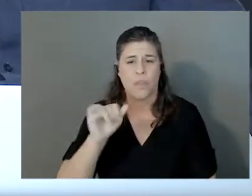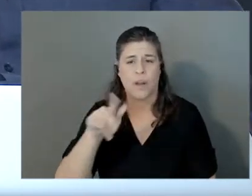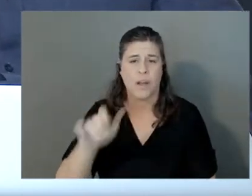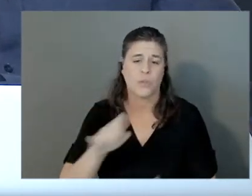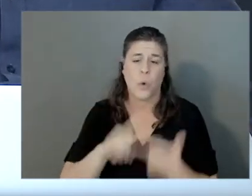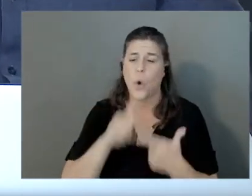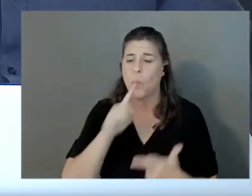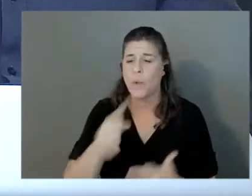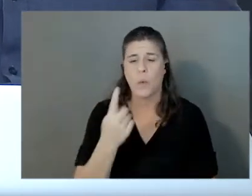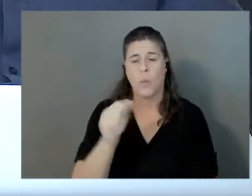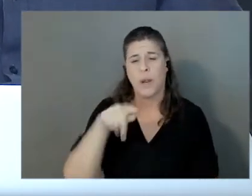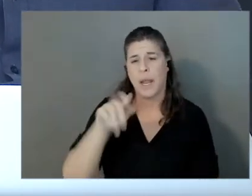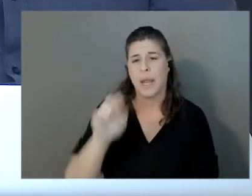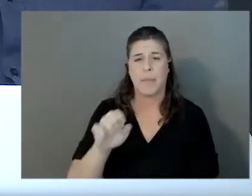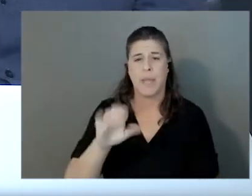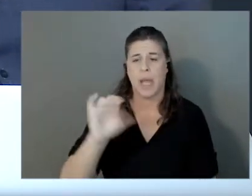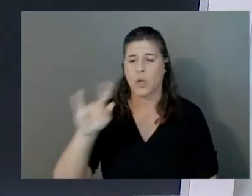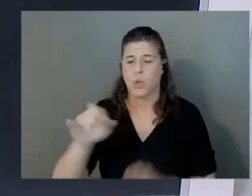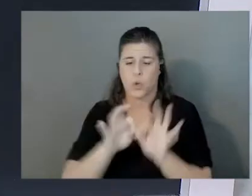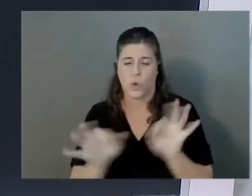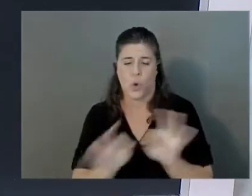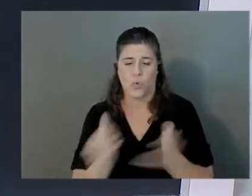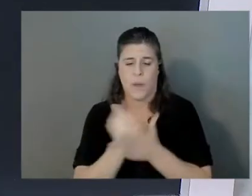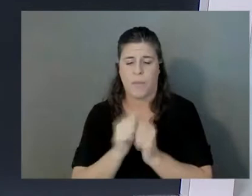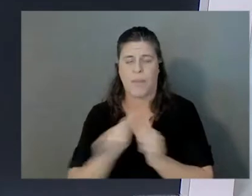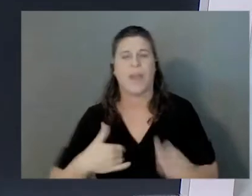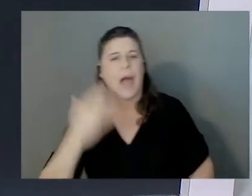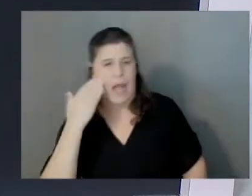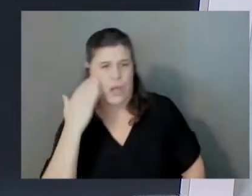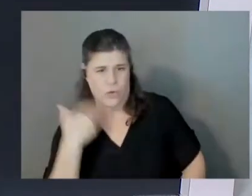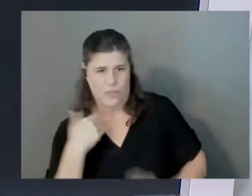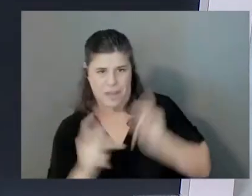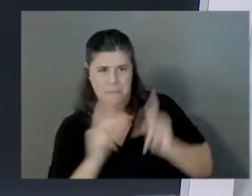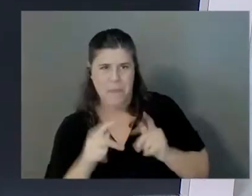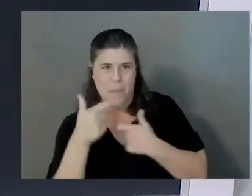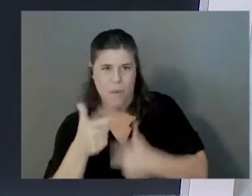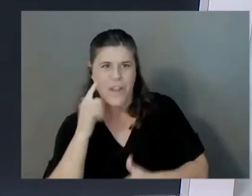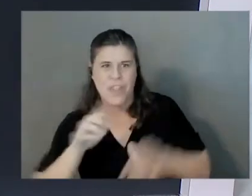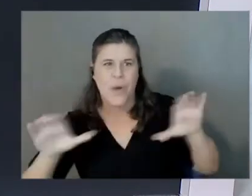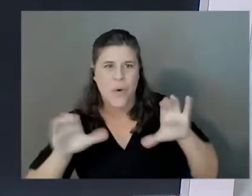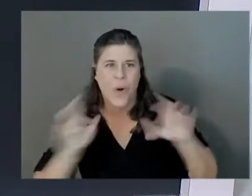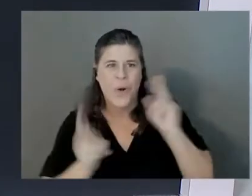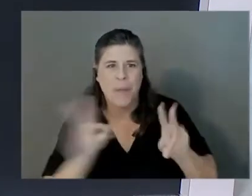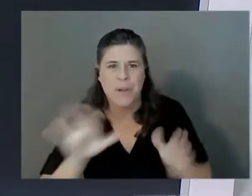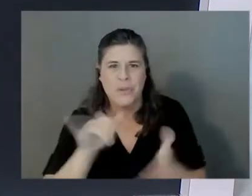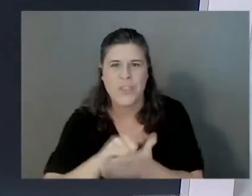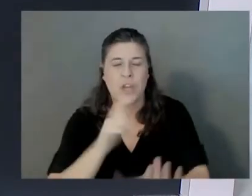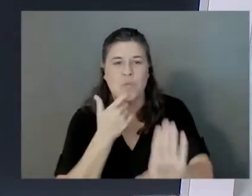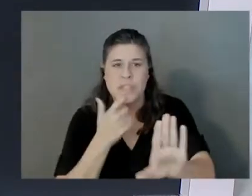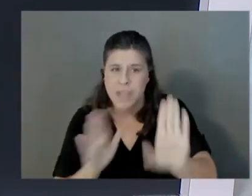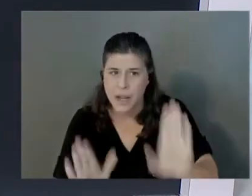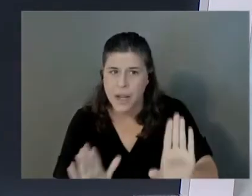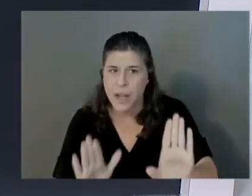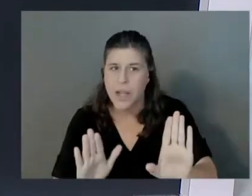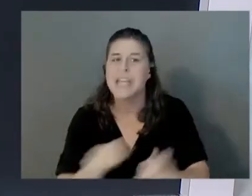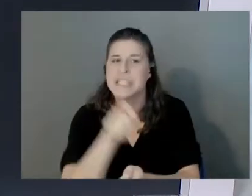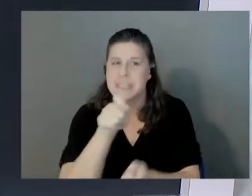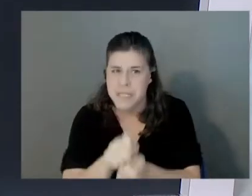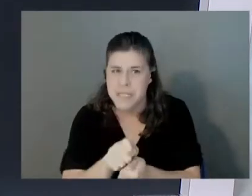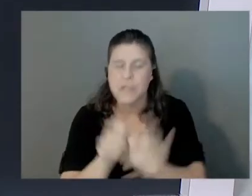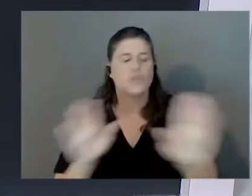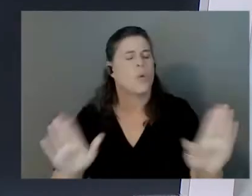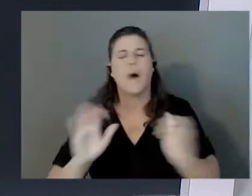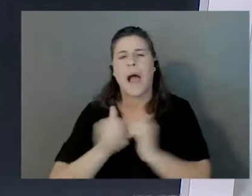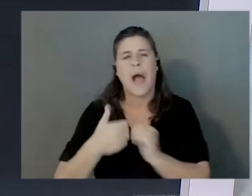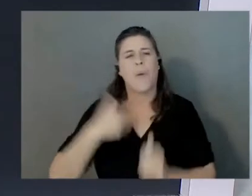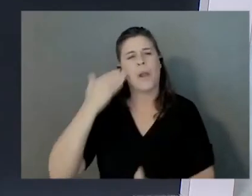API call to switch Now, the but table before, class. I know there are people watching who are going to rush out and do this. So you said only specific use. So how would I know if